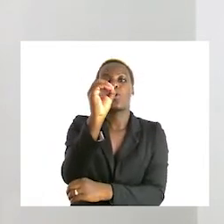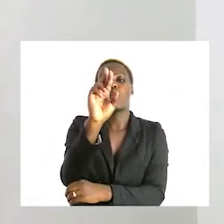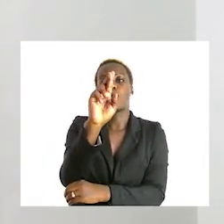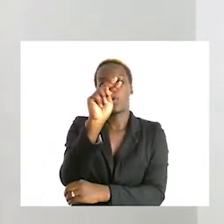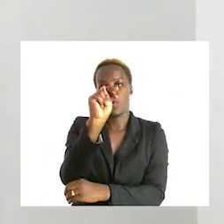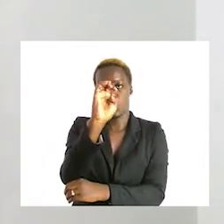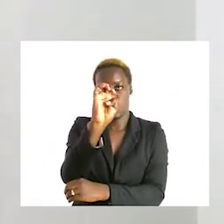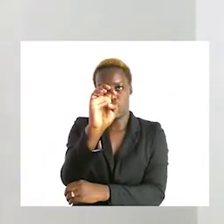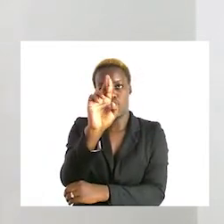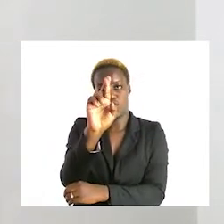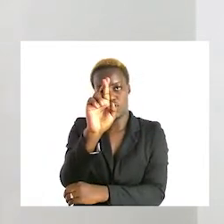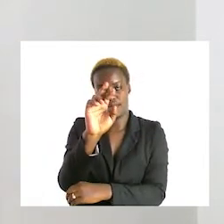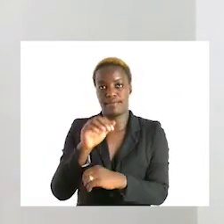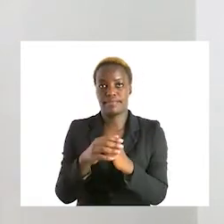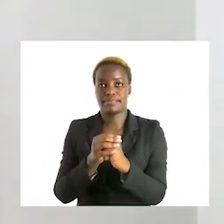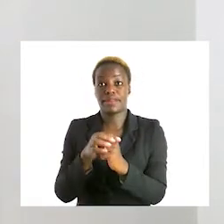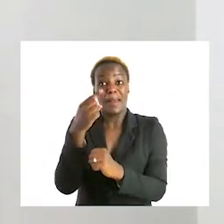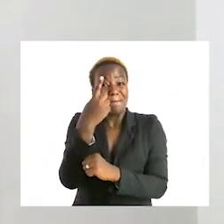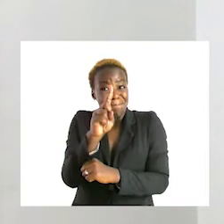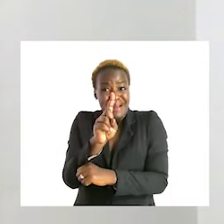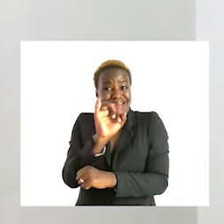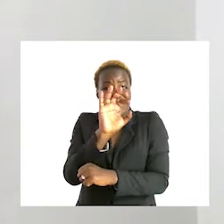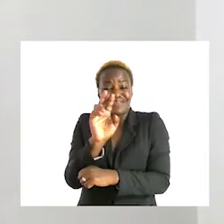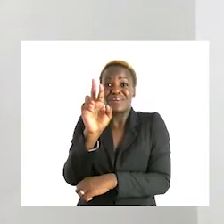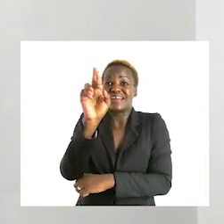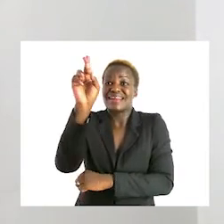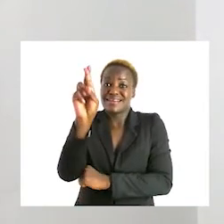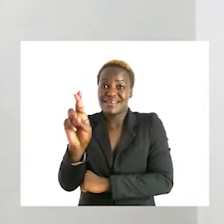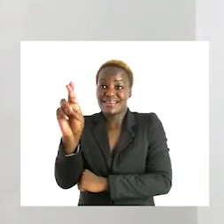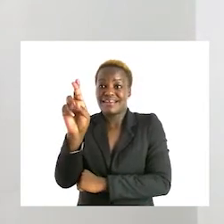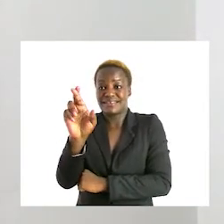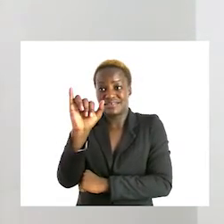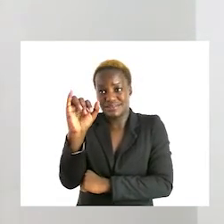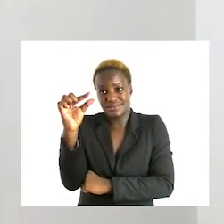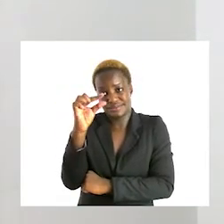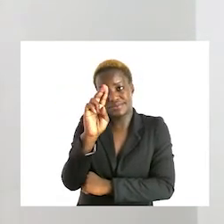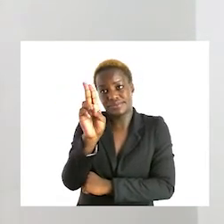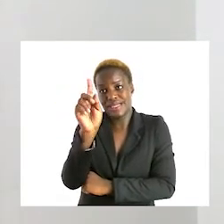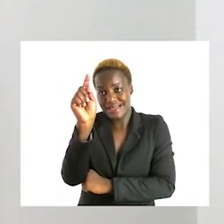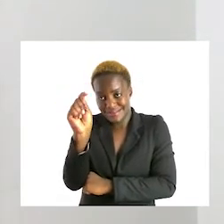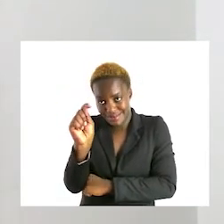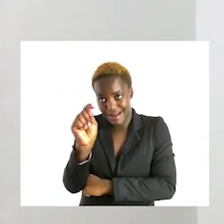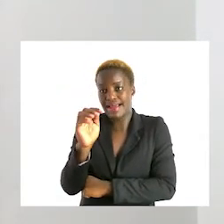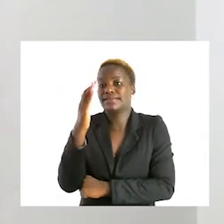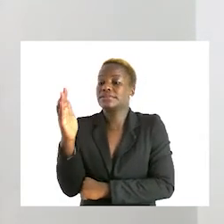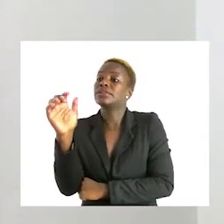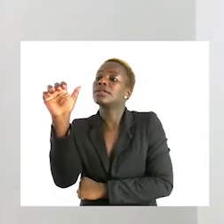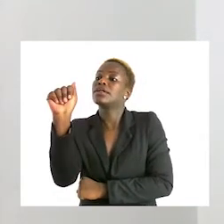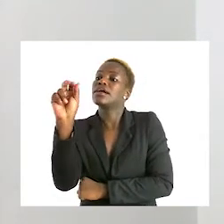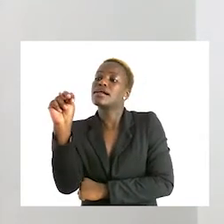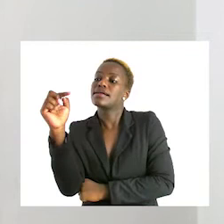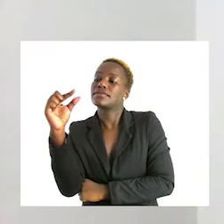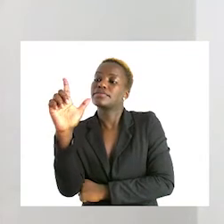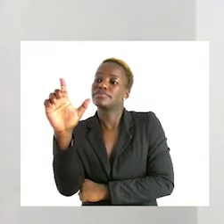angle, this line that goes here should go straight up. It should form, okay, let me just quickly